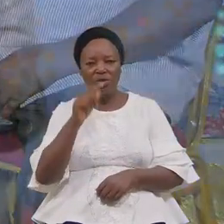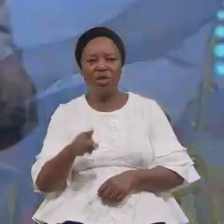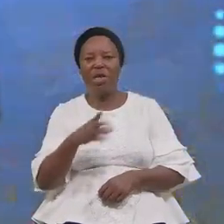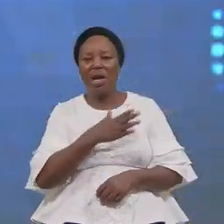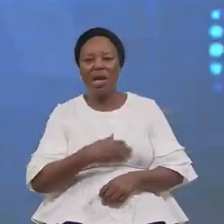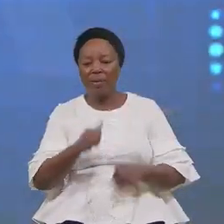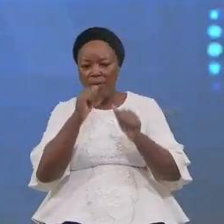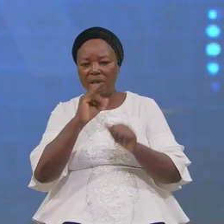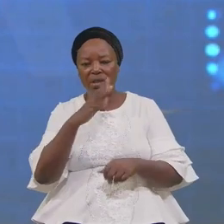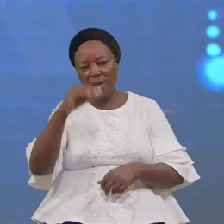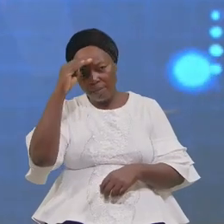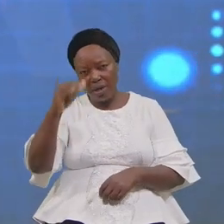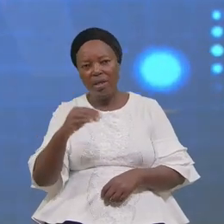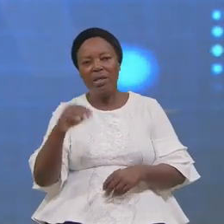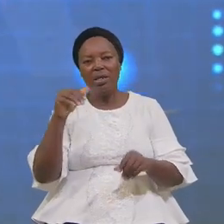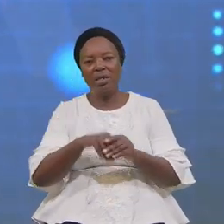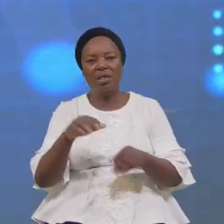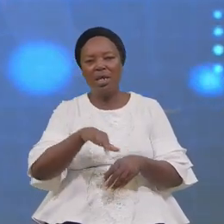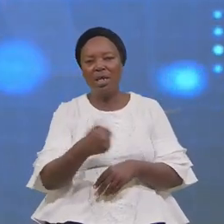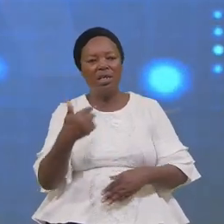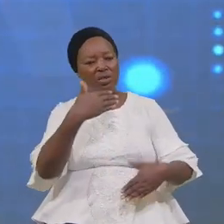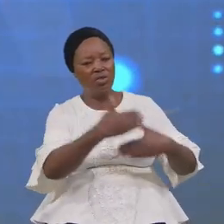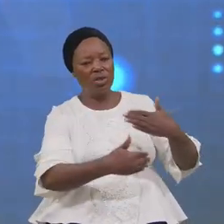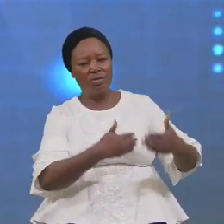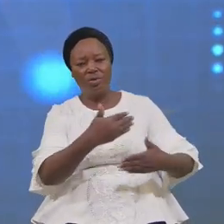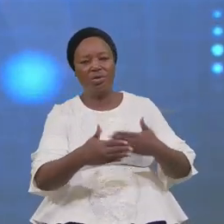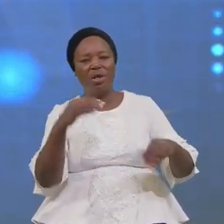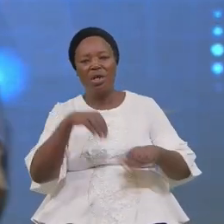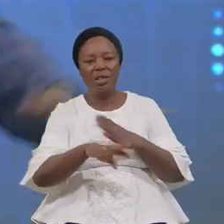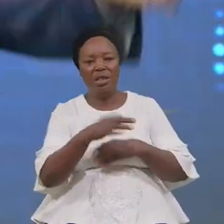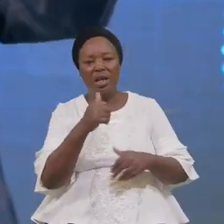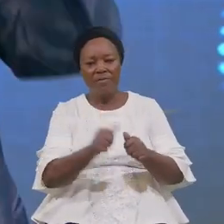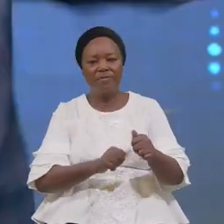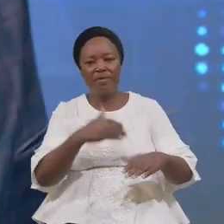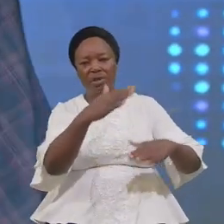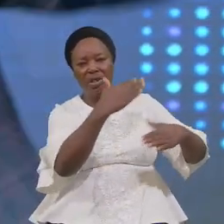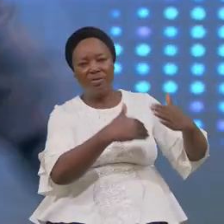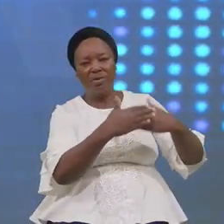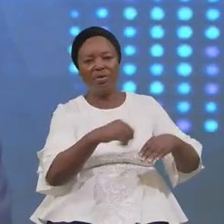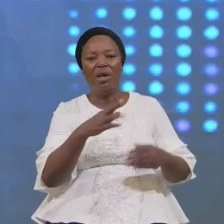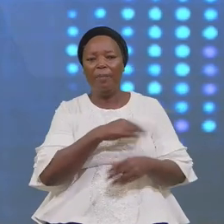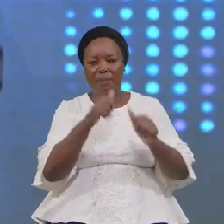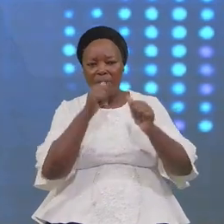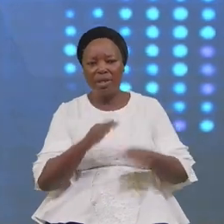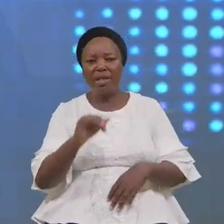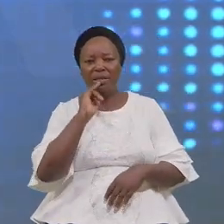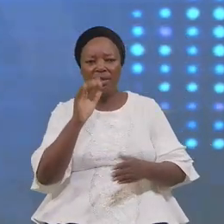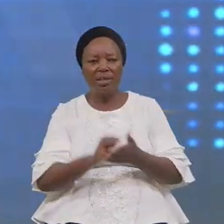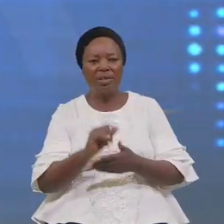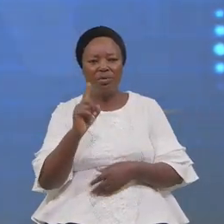the man in any generation, in every generation. Blessed is that